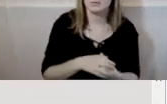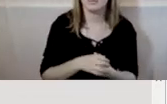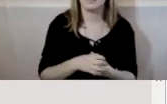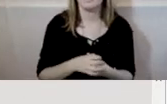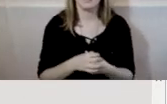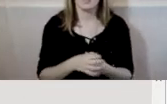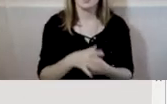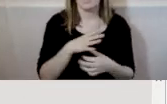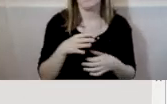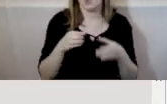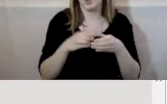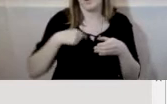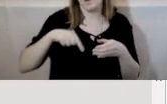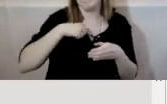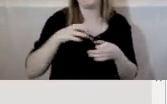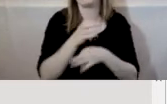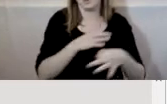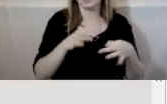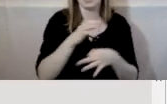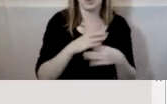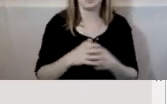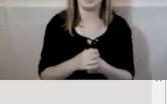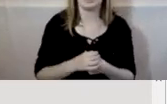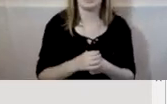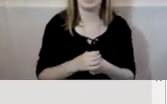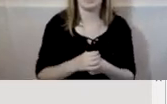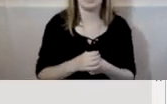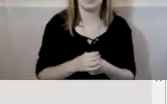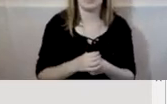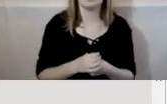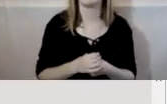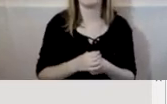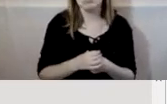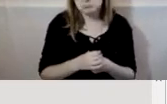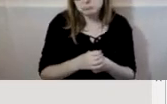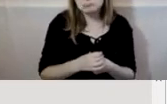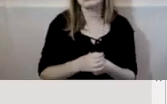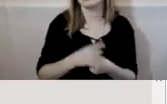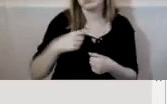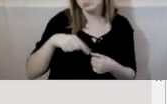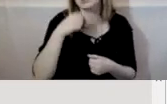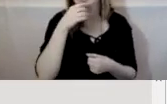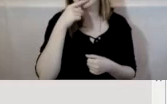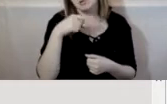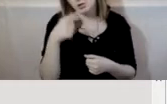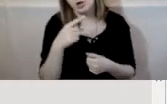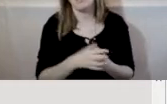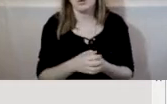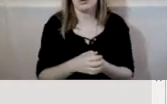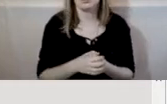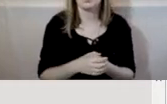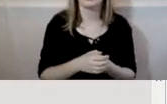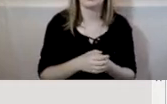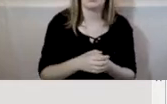was discussed in our group, and it was said that there were some